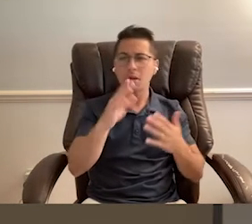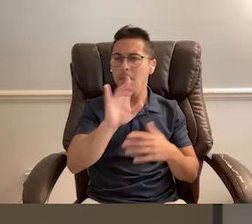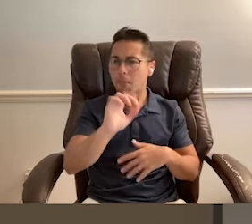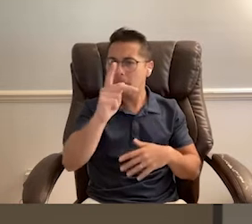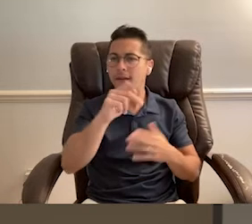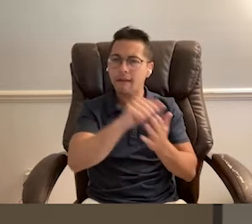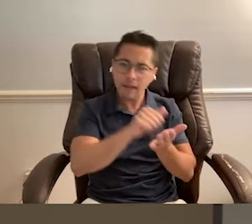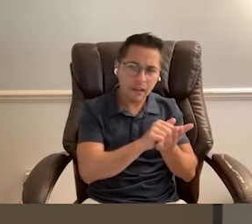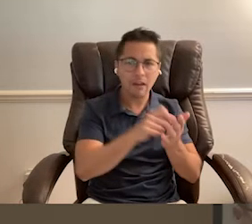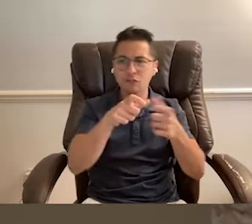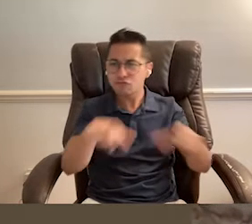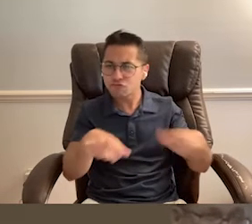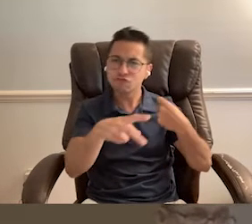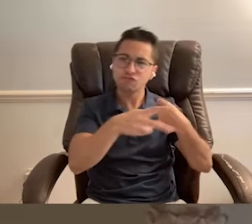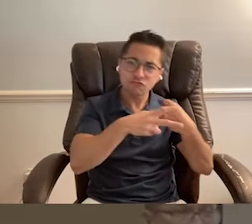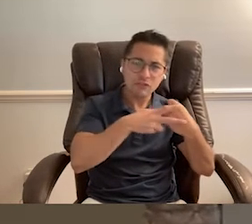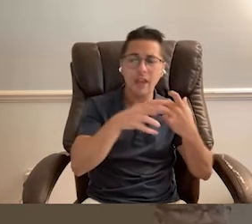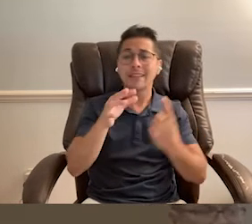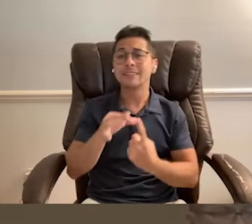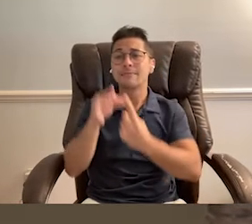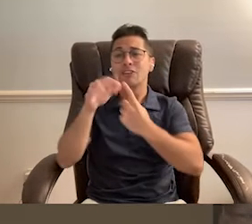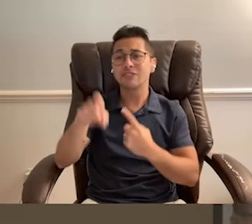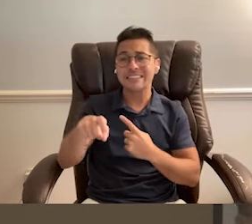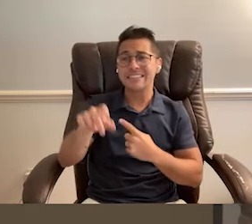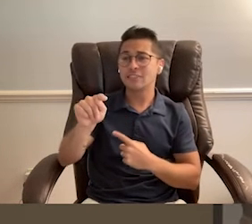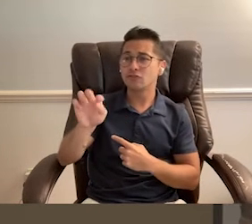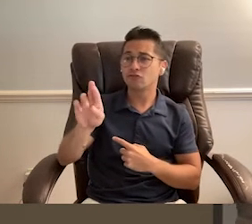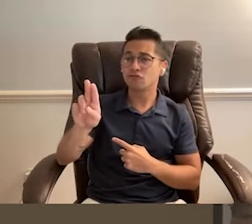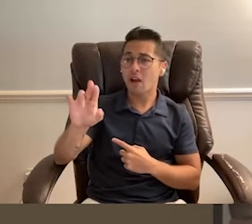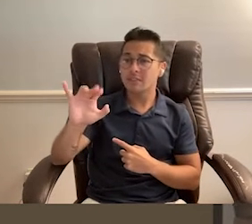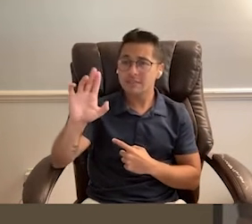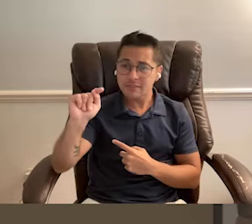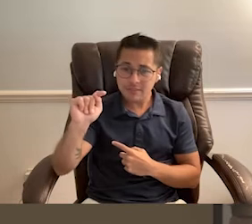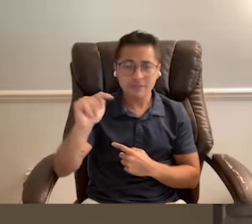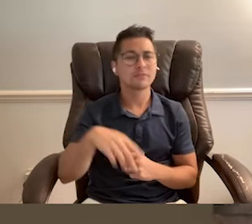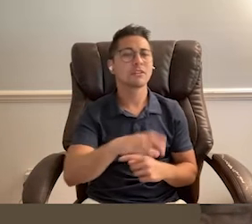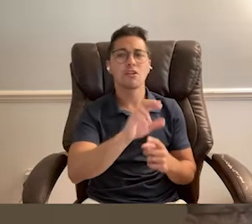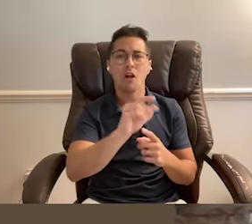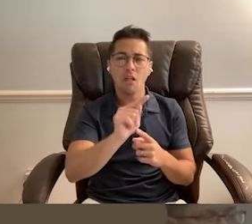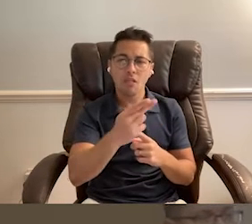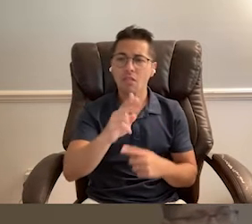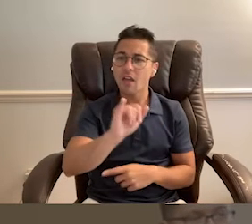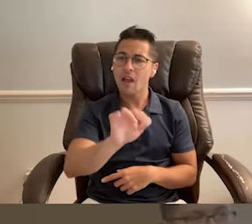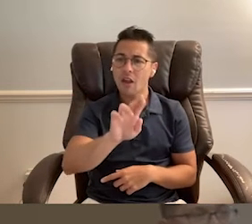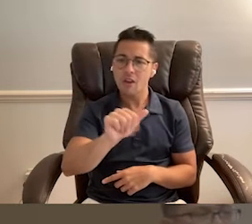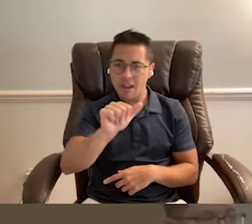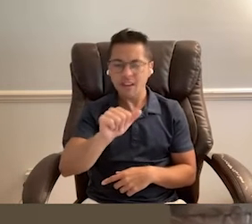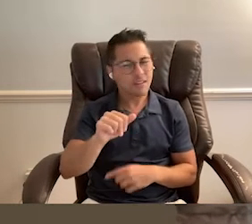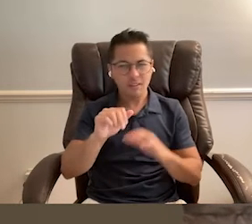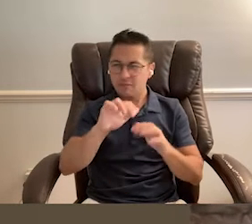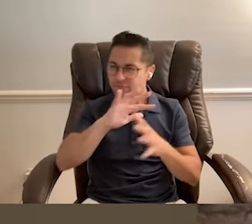a special needs trust, kind of, and a Roth IRA. So kind of all these different tools rolled into a